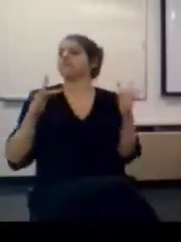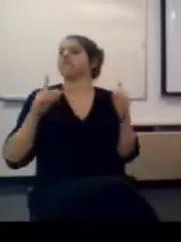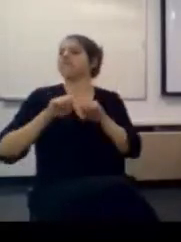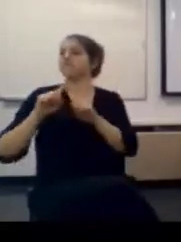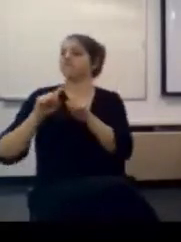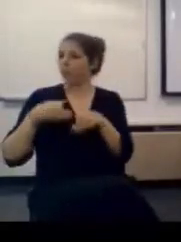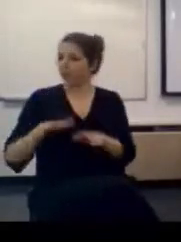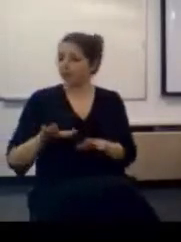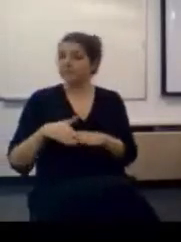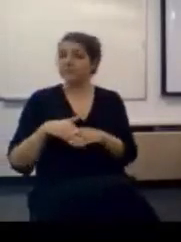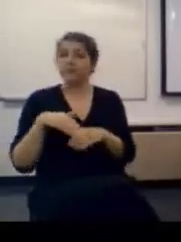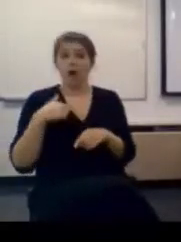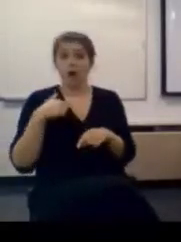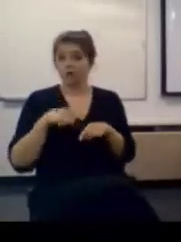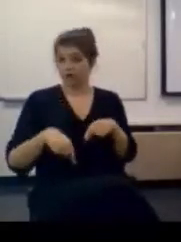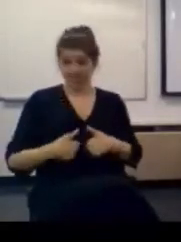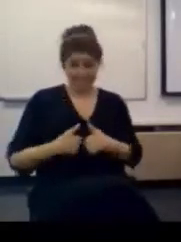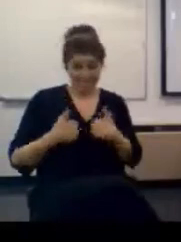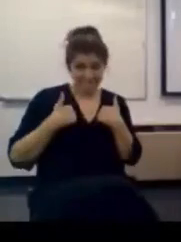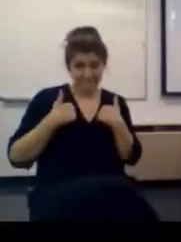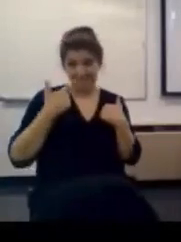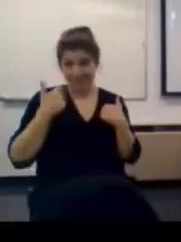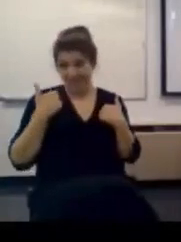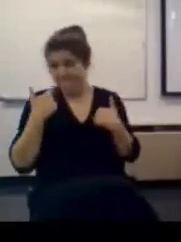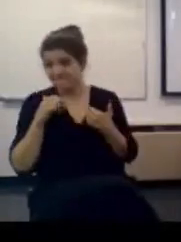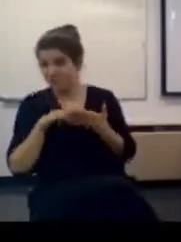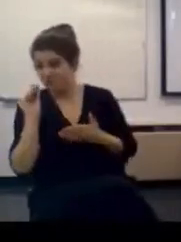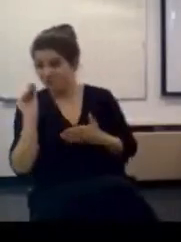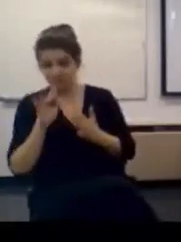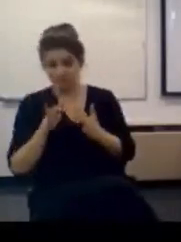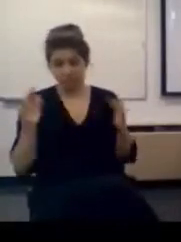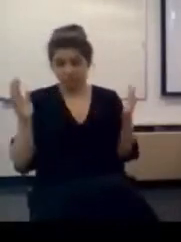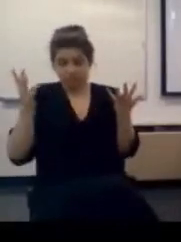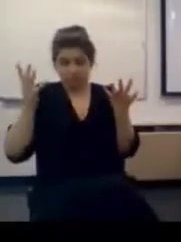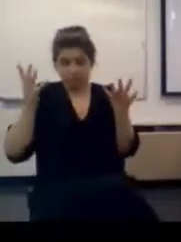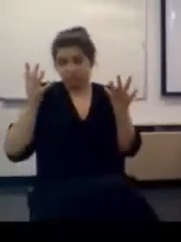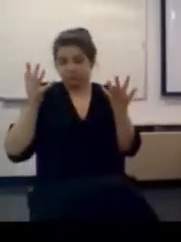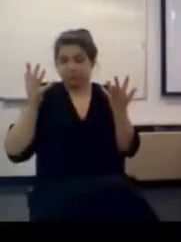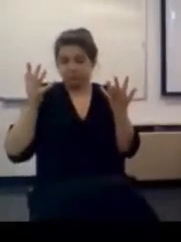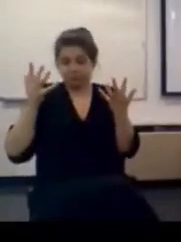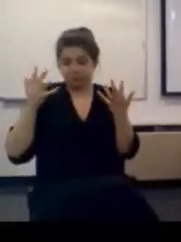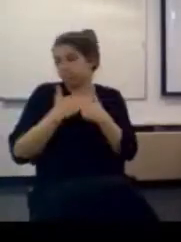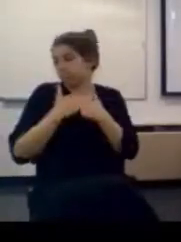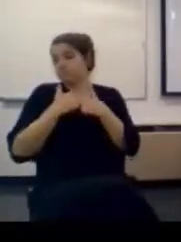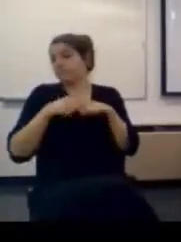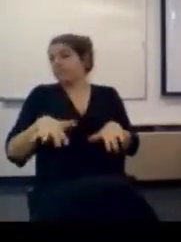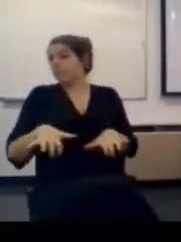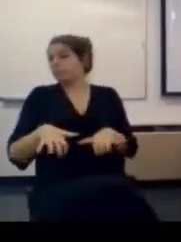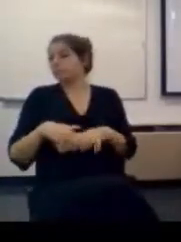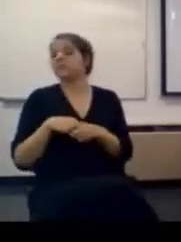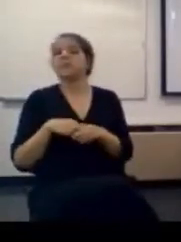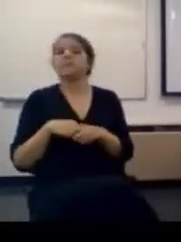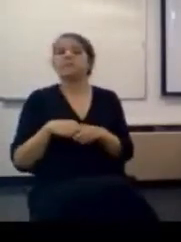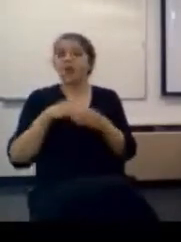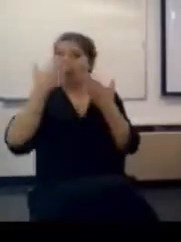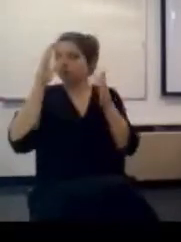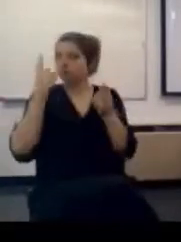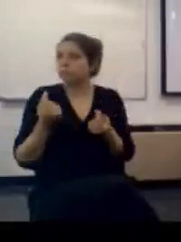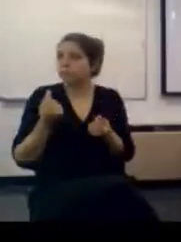it disrupted my life in a variety of ways, right? My ability to live, laugh, learn, and love. It really did.